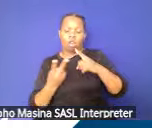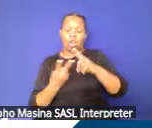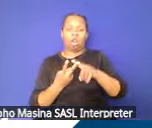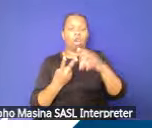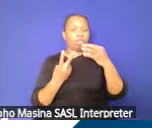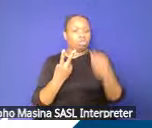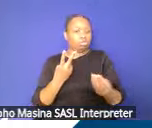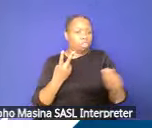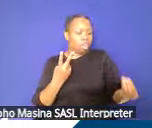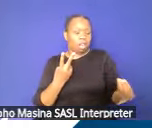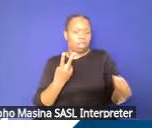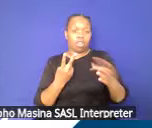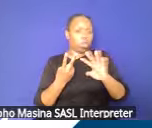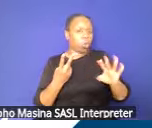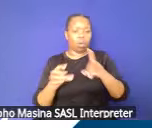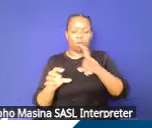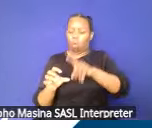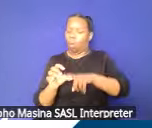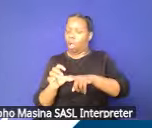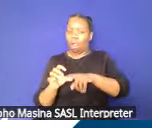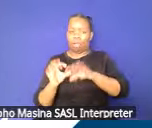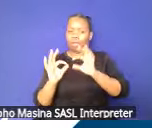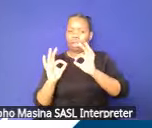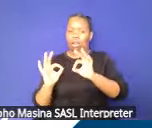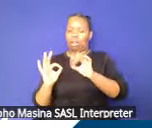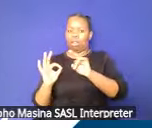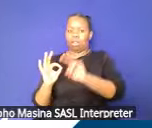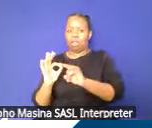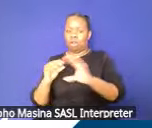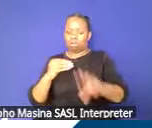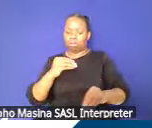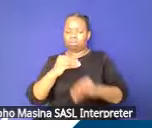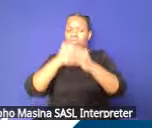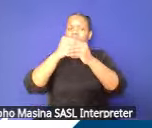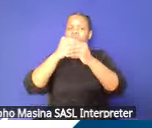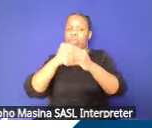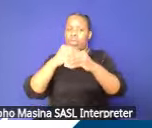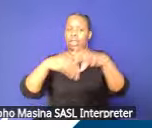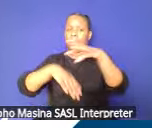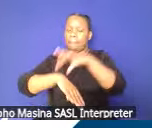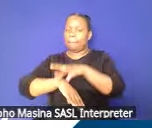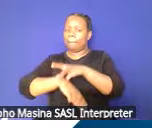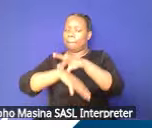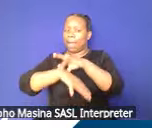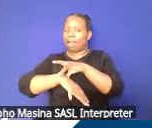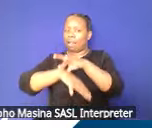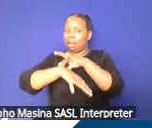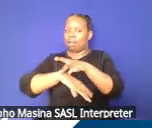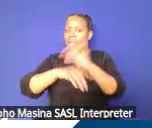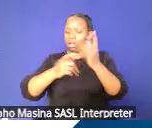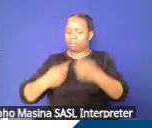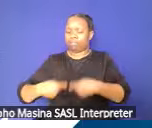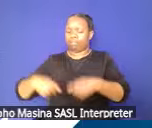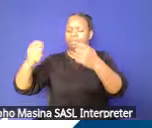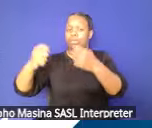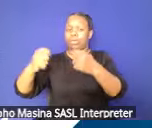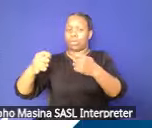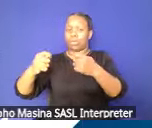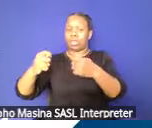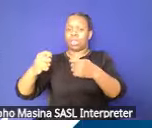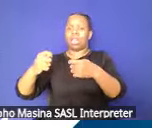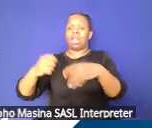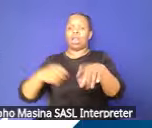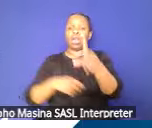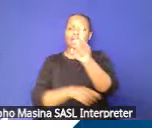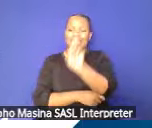do not qualify for the additional medical expenses tax credit, and